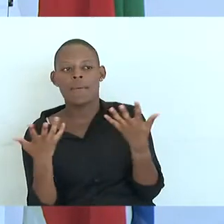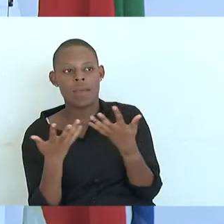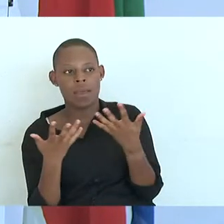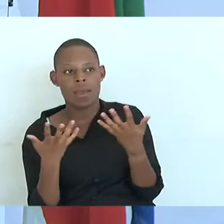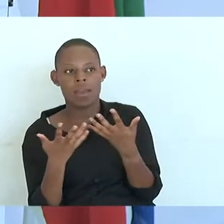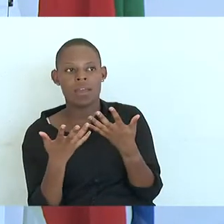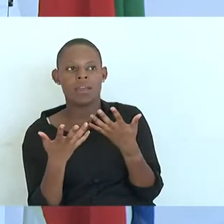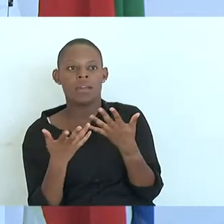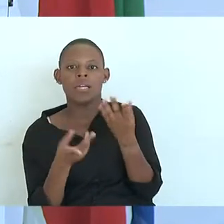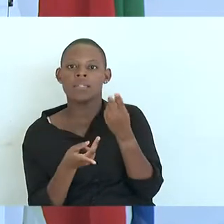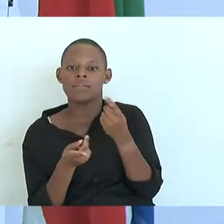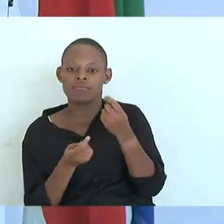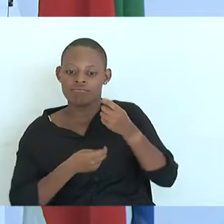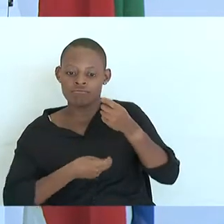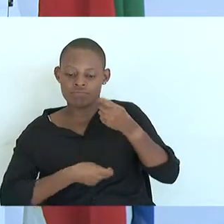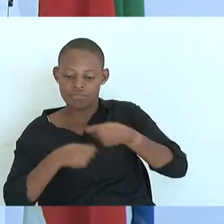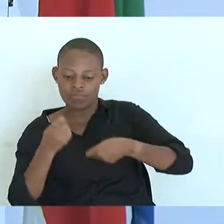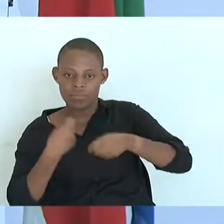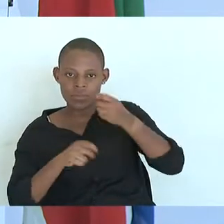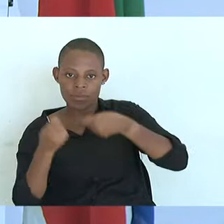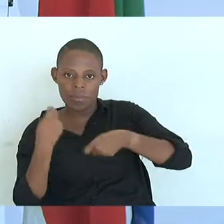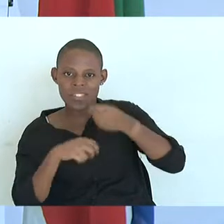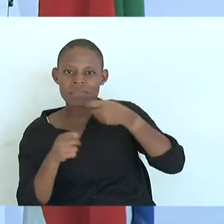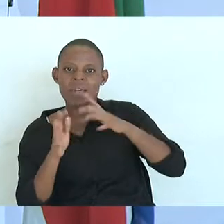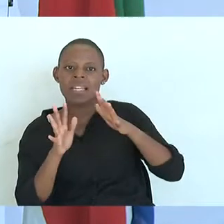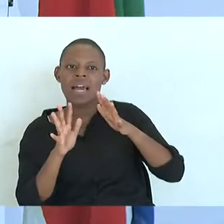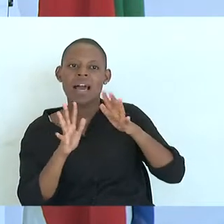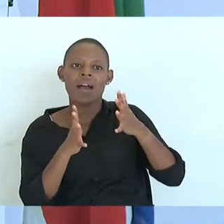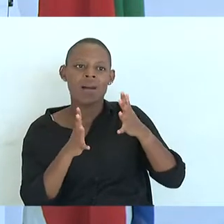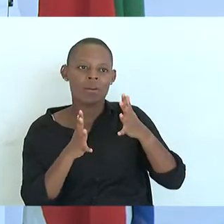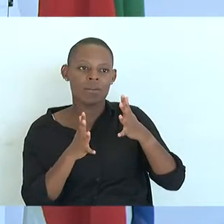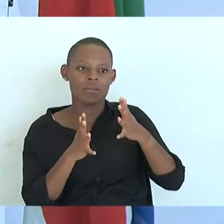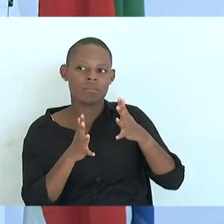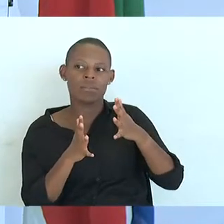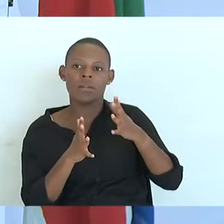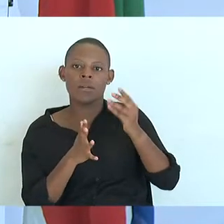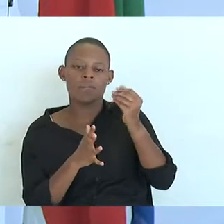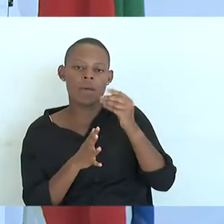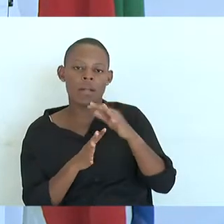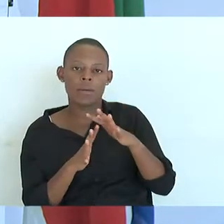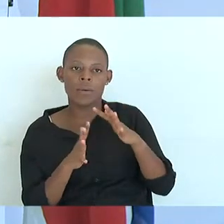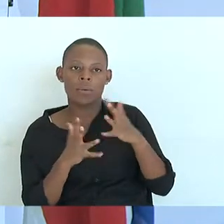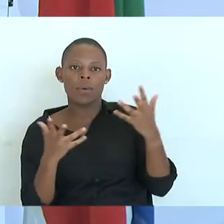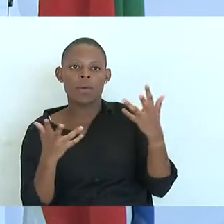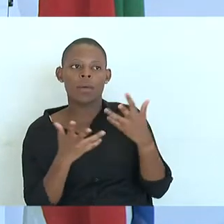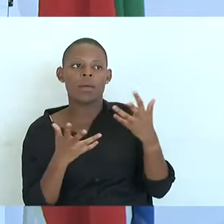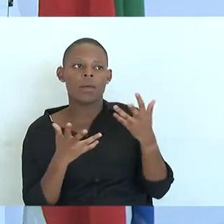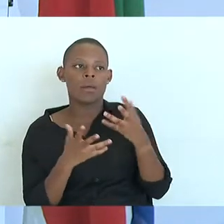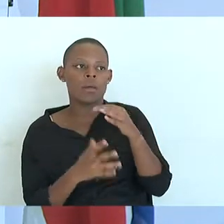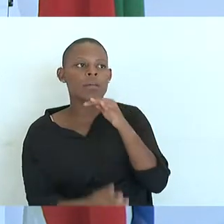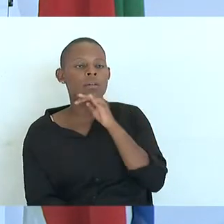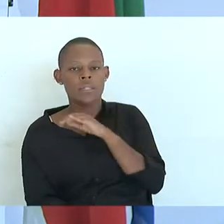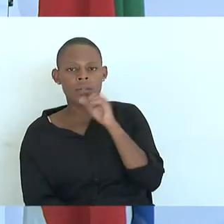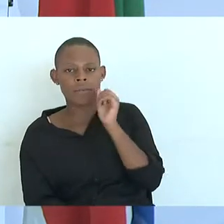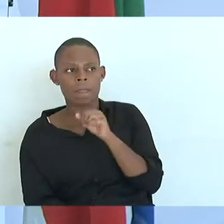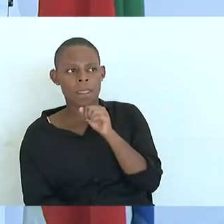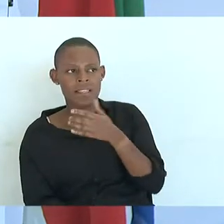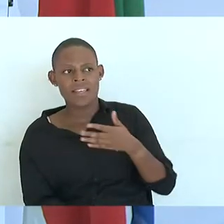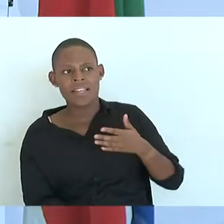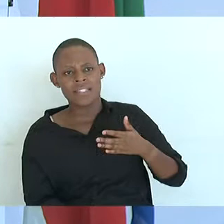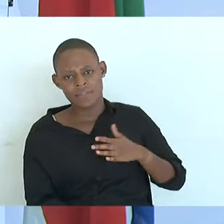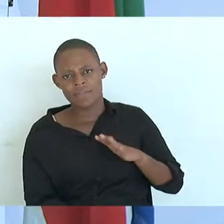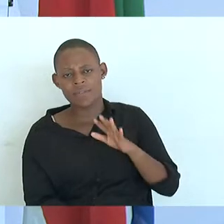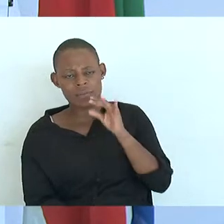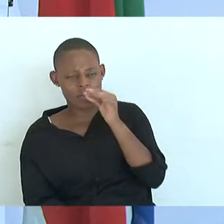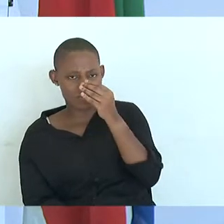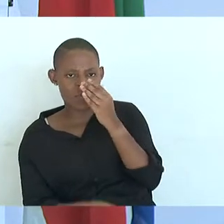Also, masitela thina singathi asina sicela imisebenzi. Of course, yes,